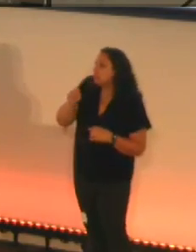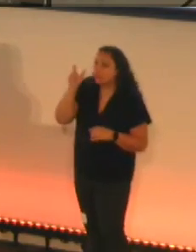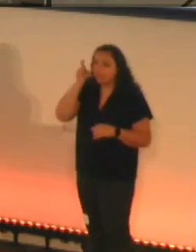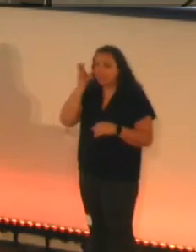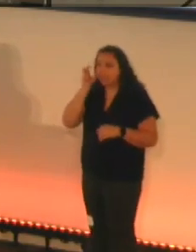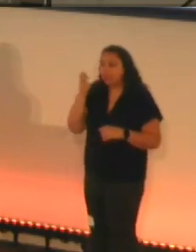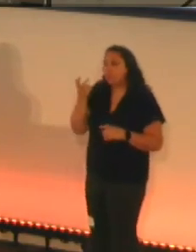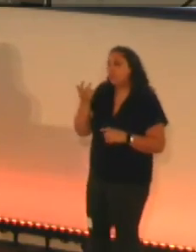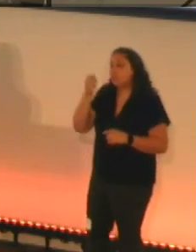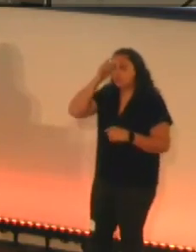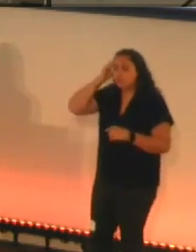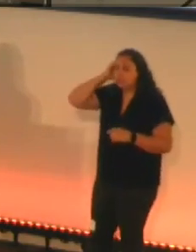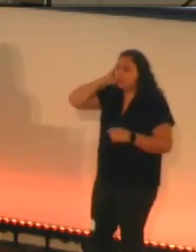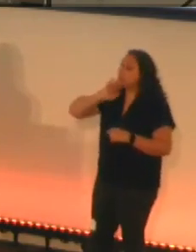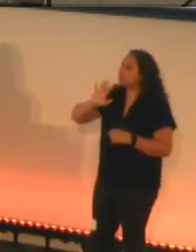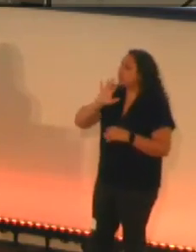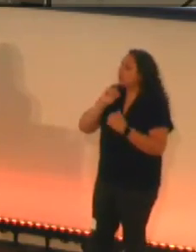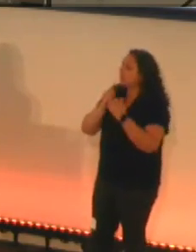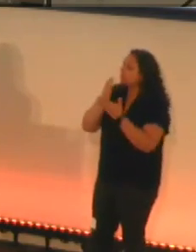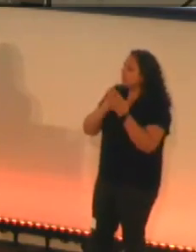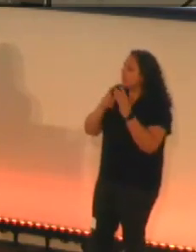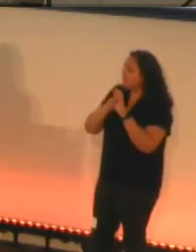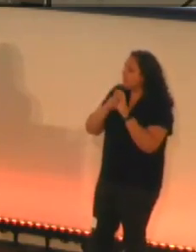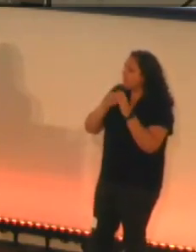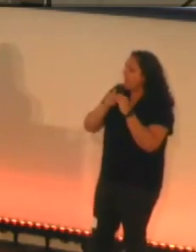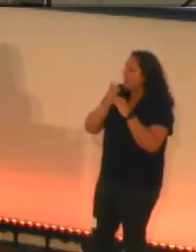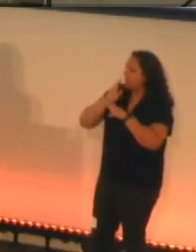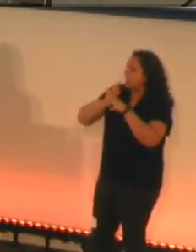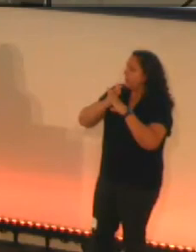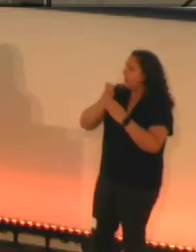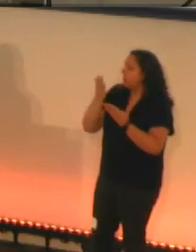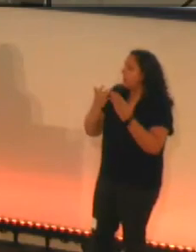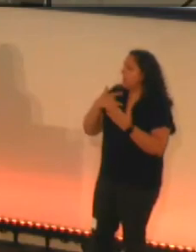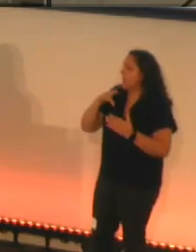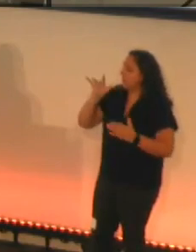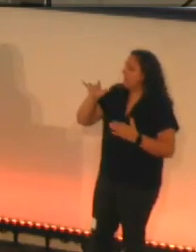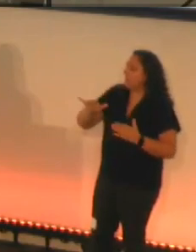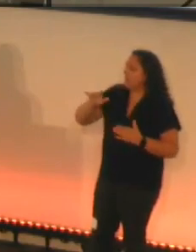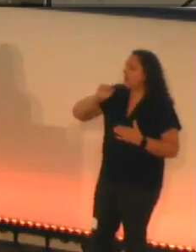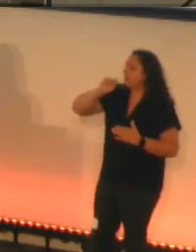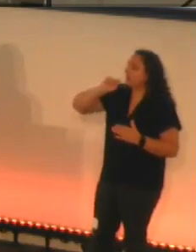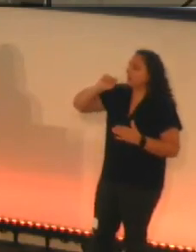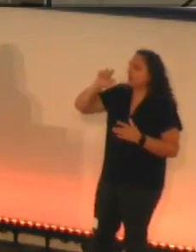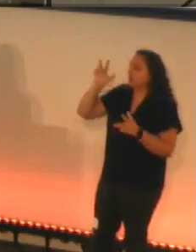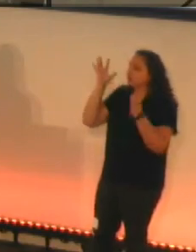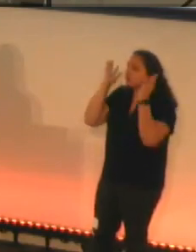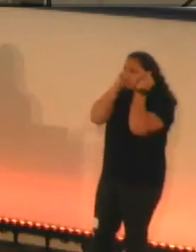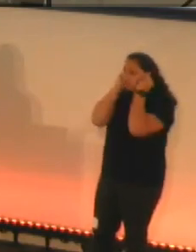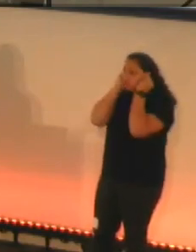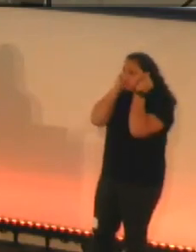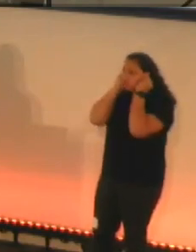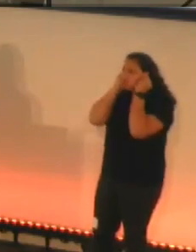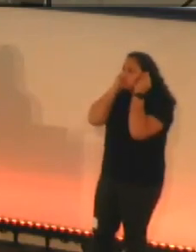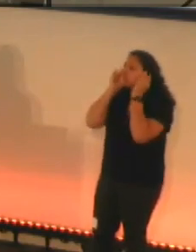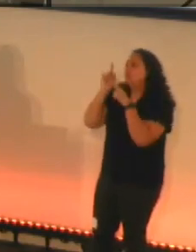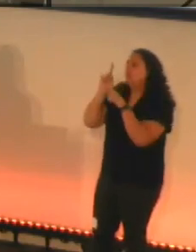hearing about? And we talked with some participants about ways to mitigate this, like perhaps having a button that can mute what the guide hears so that they are not kind